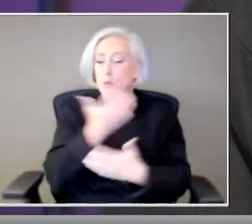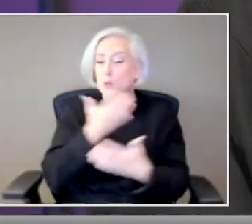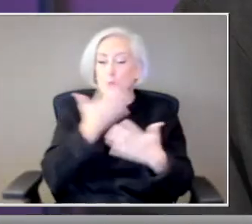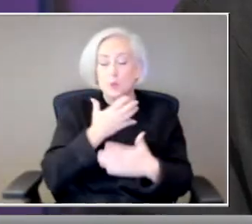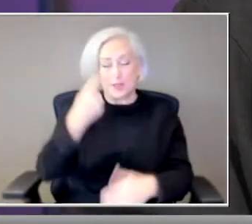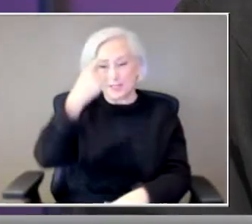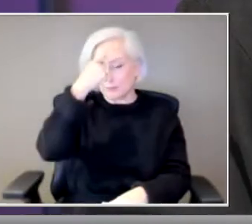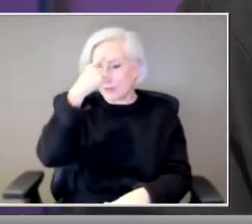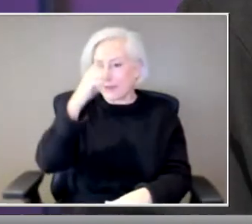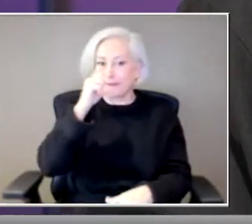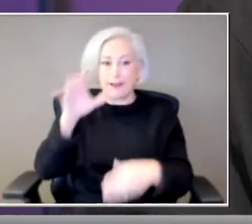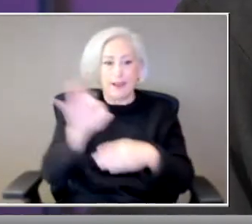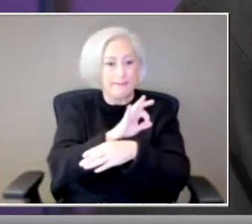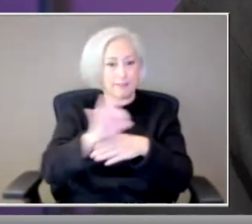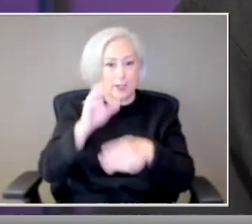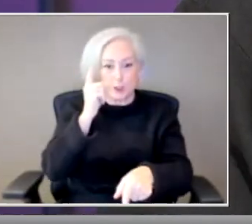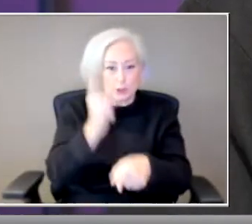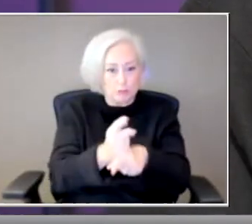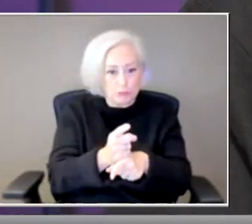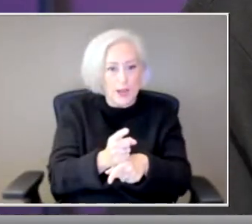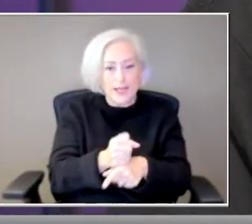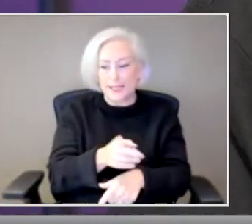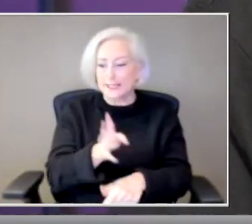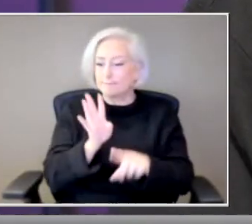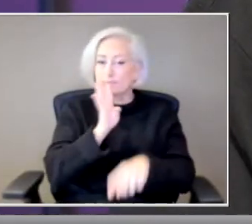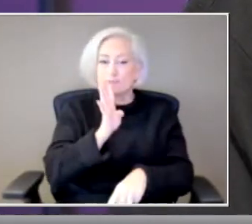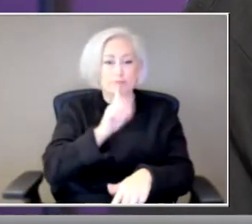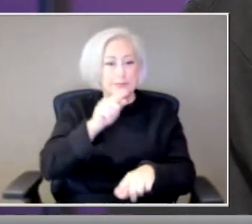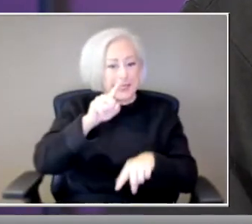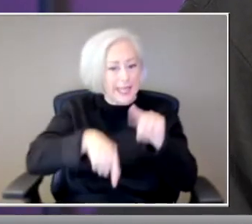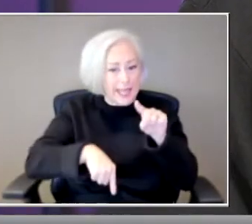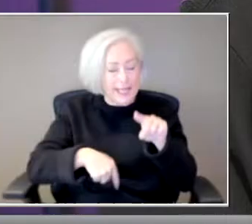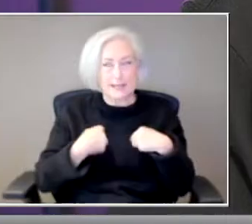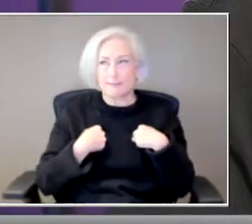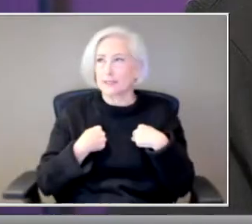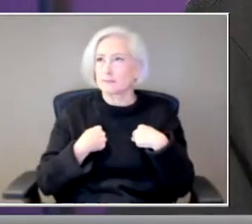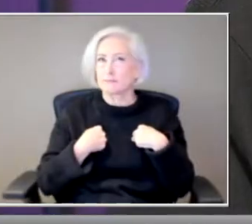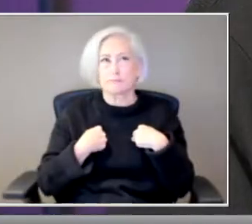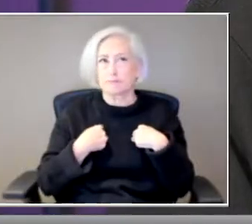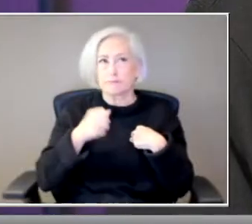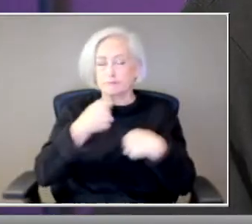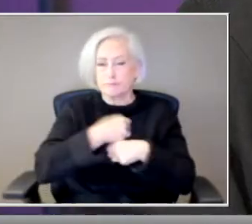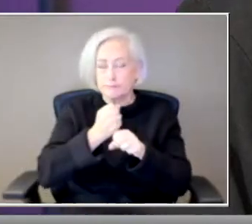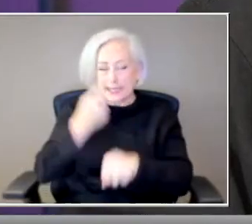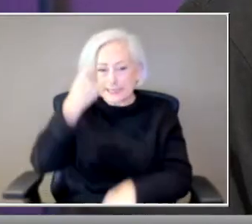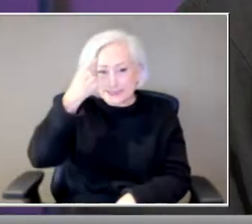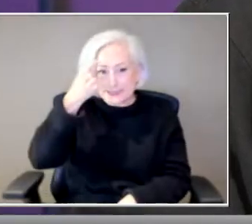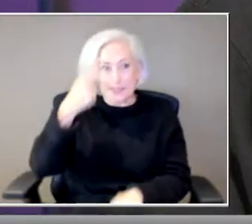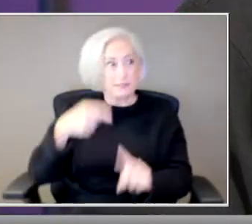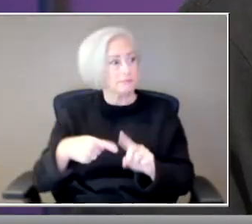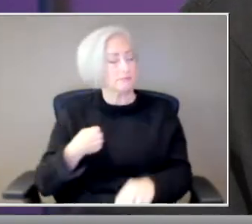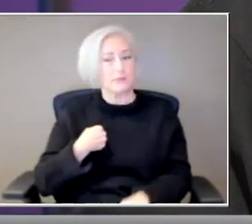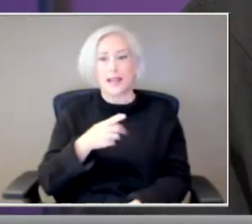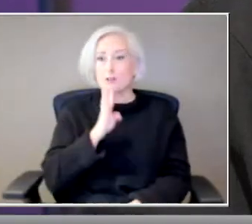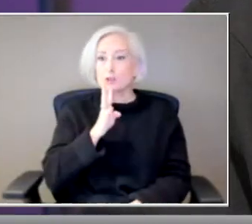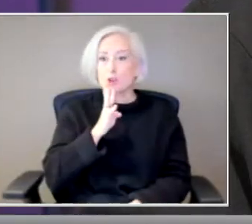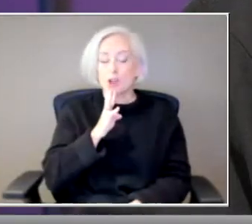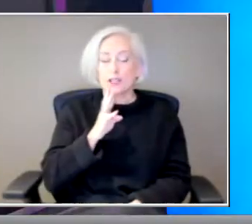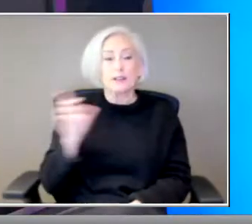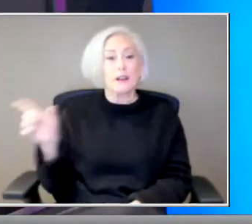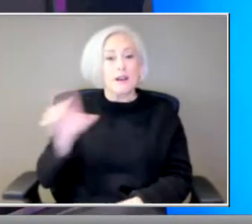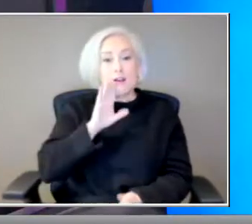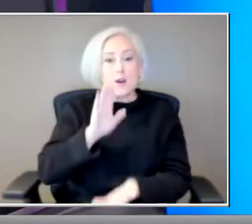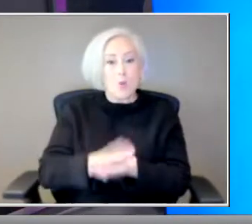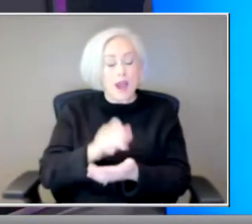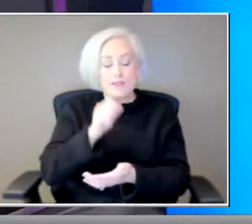it. So I'm like, it don't make sense to me. But there I was talking. Your wife says she was not expecting you to